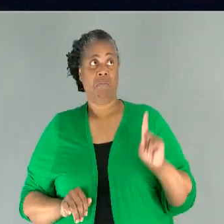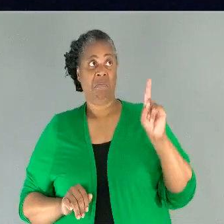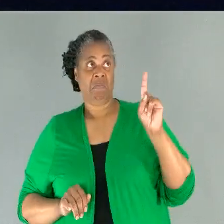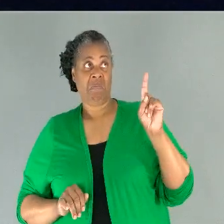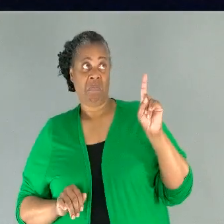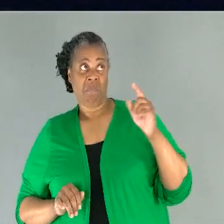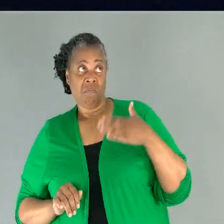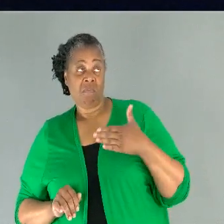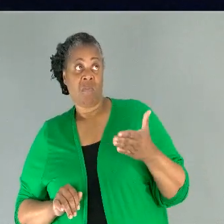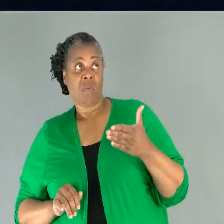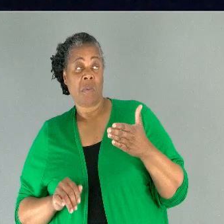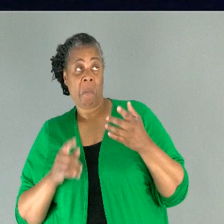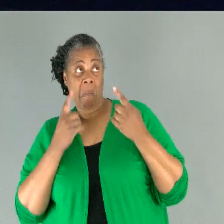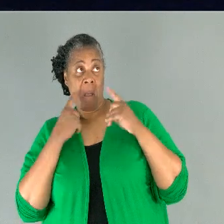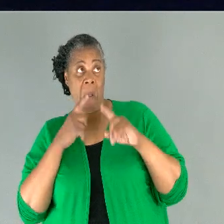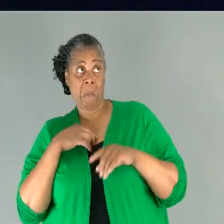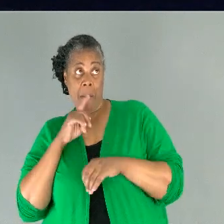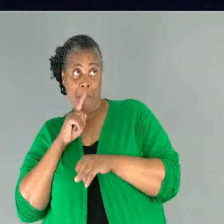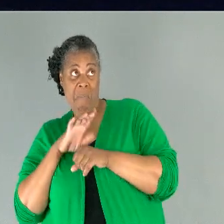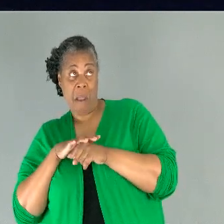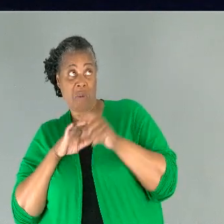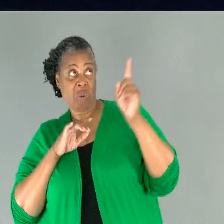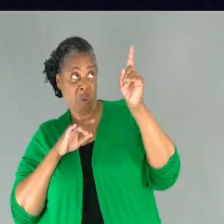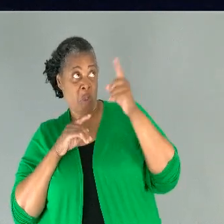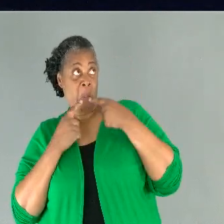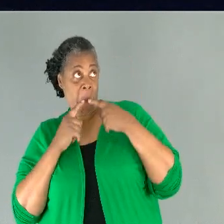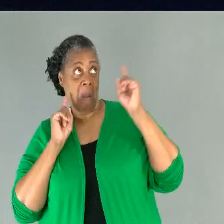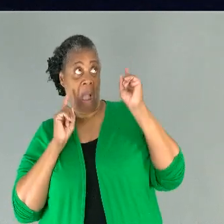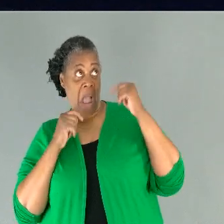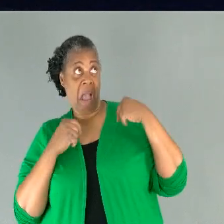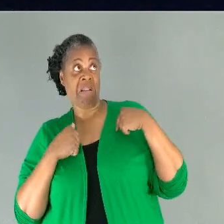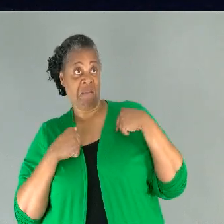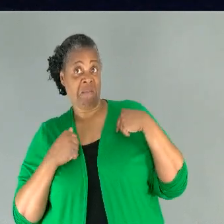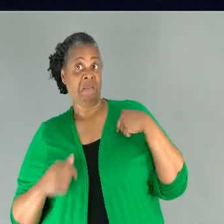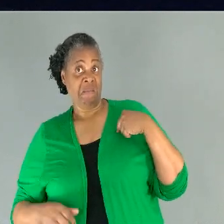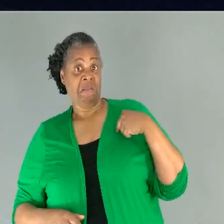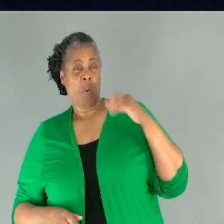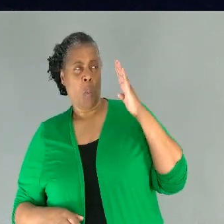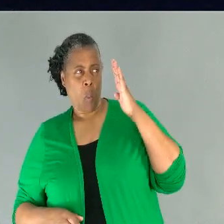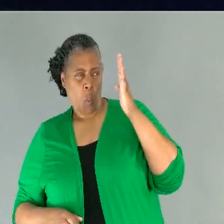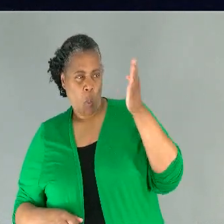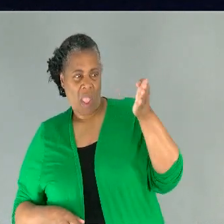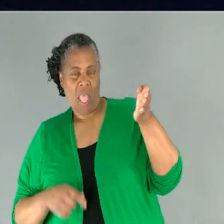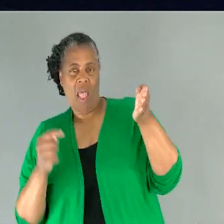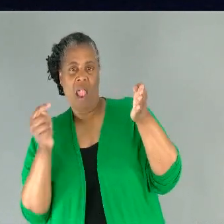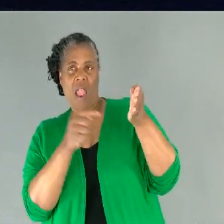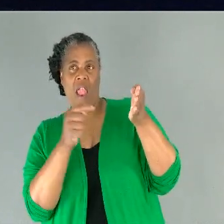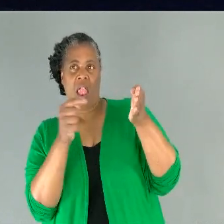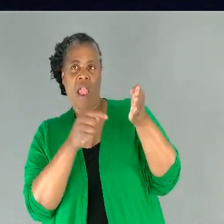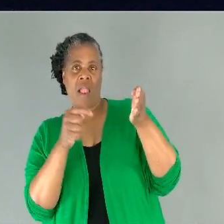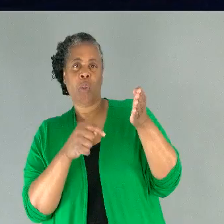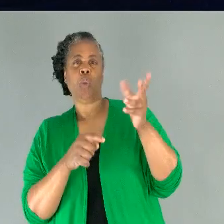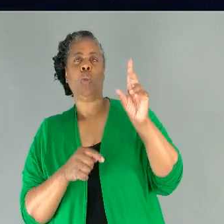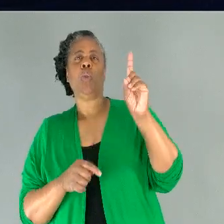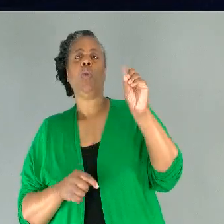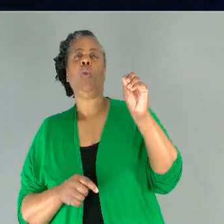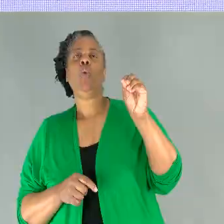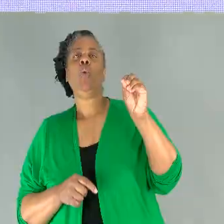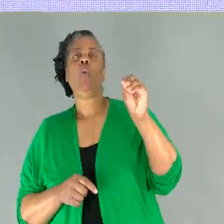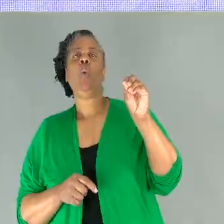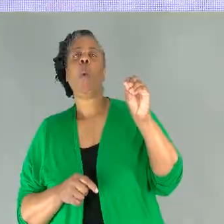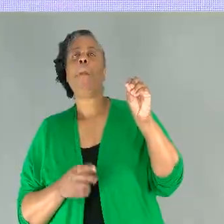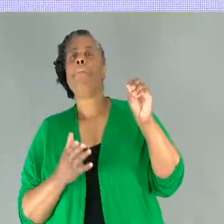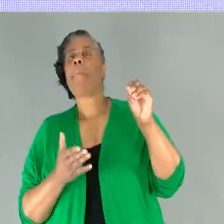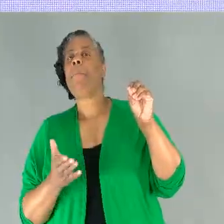fulfill this promise, I will do this.